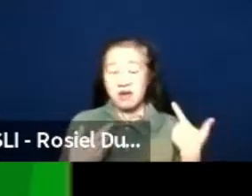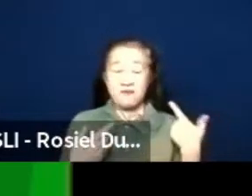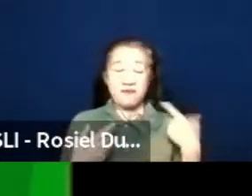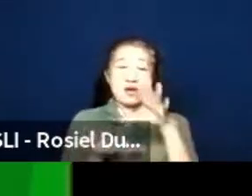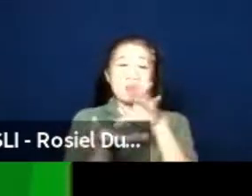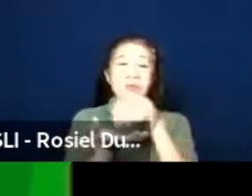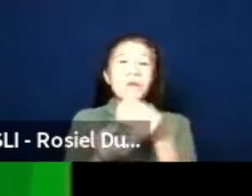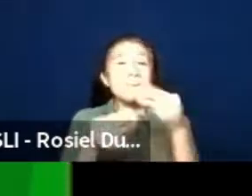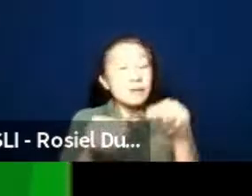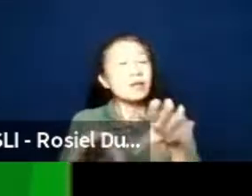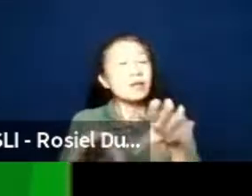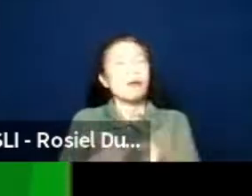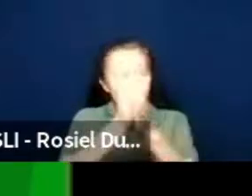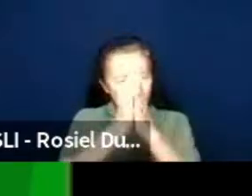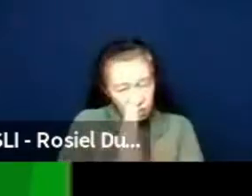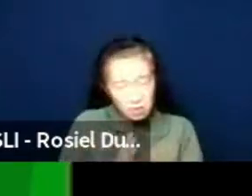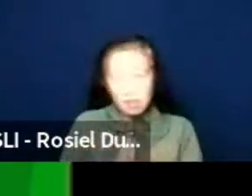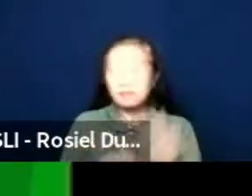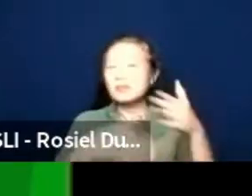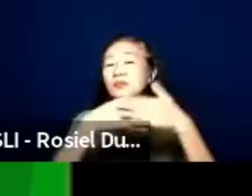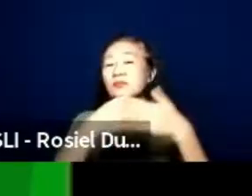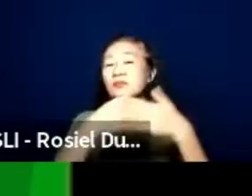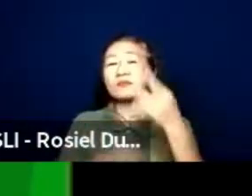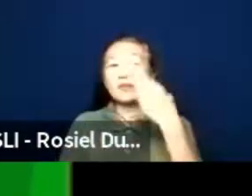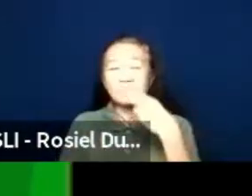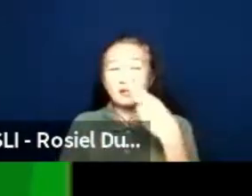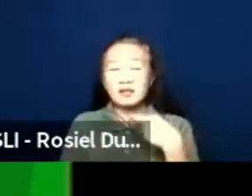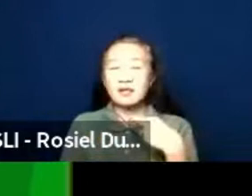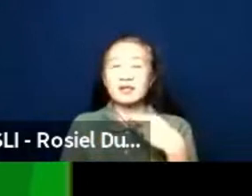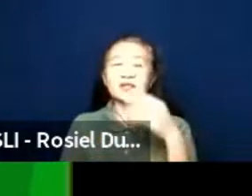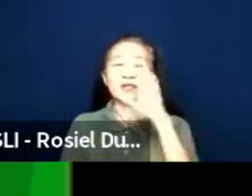ask the nearest Red Cross chapter in your location.